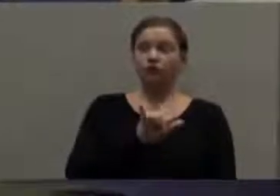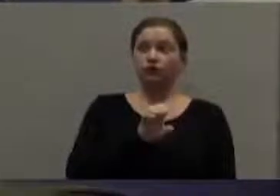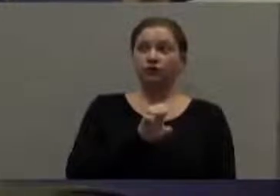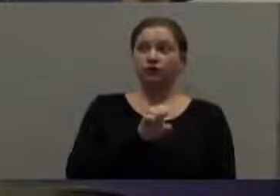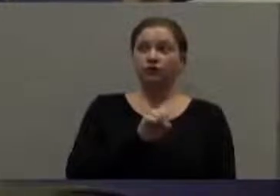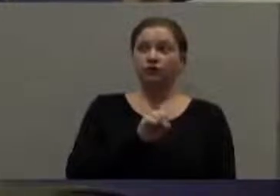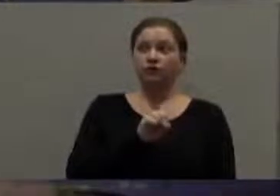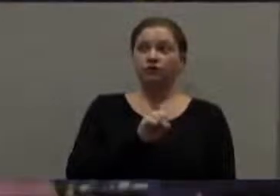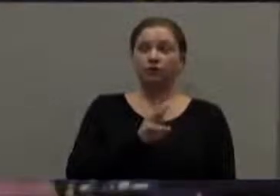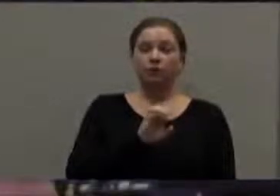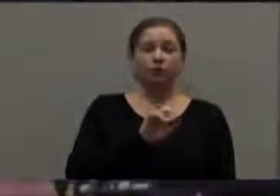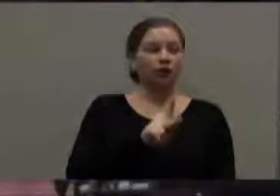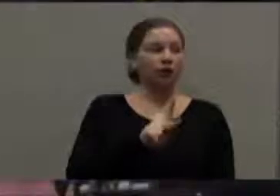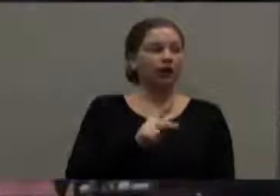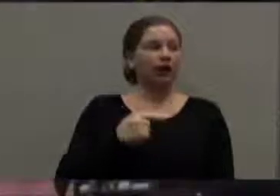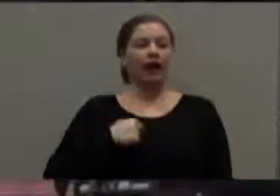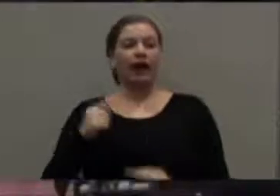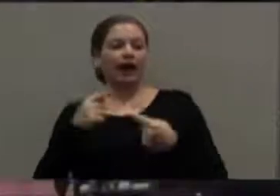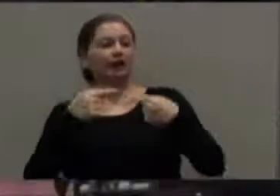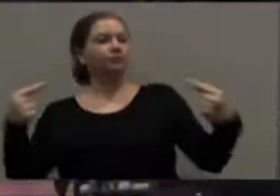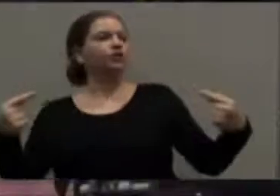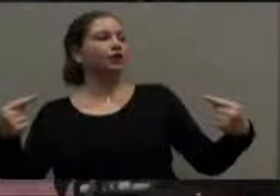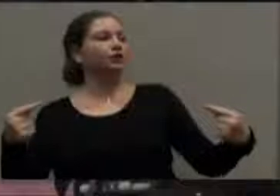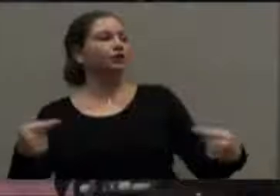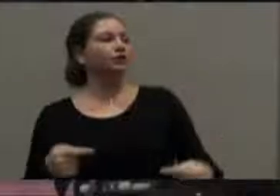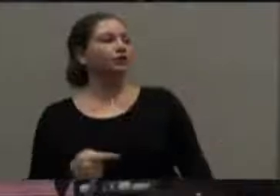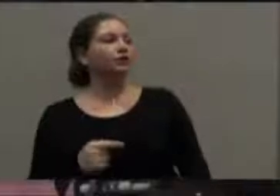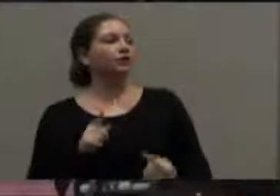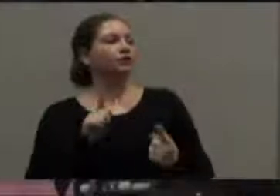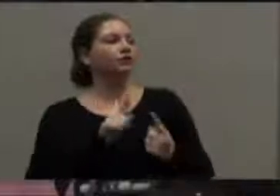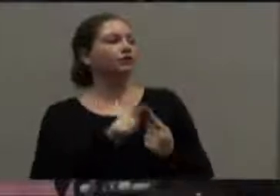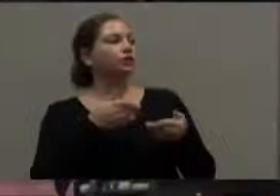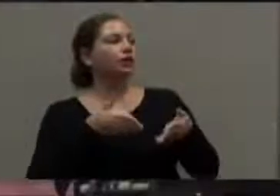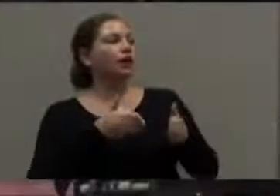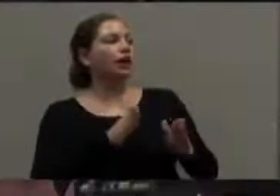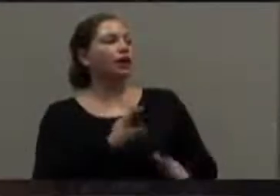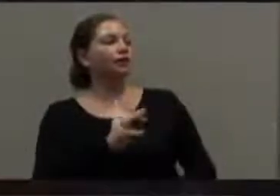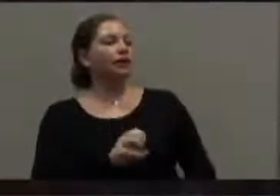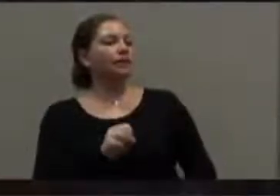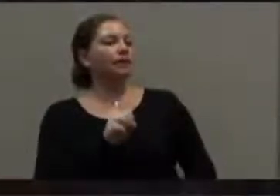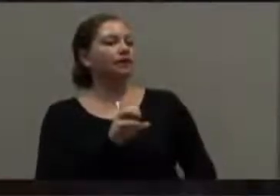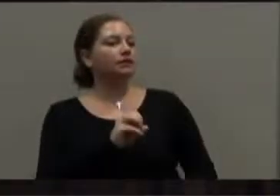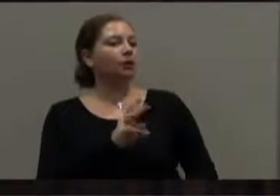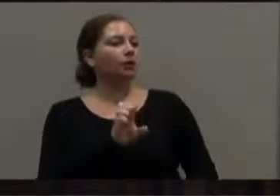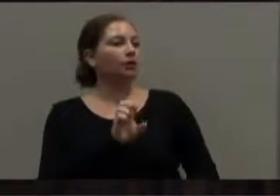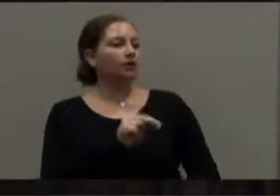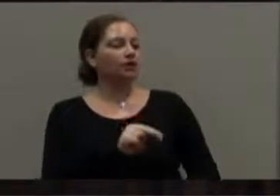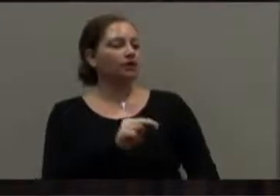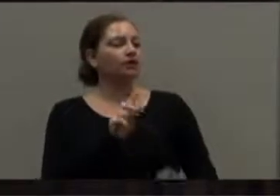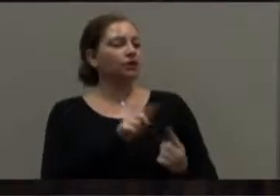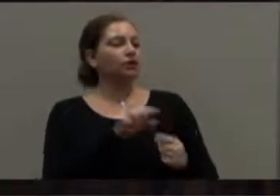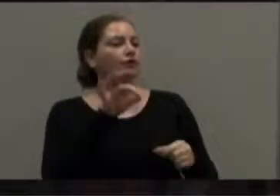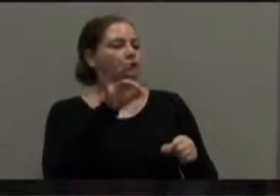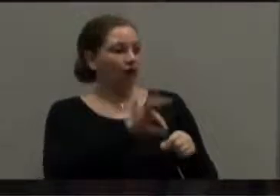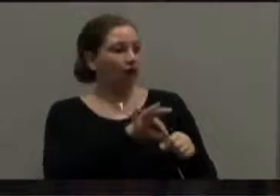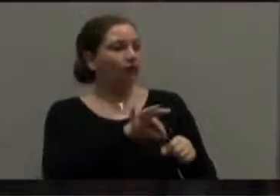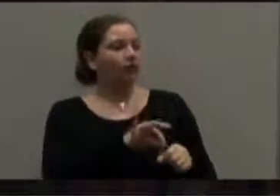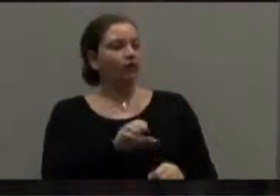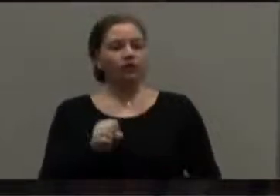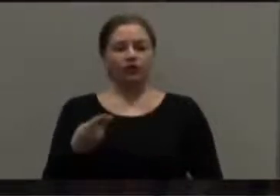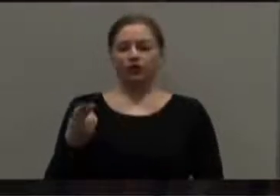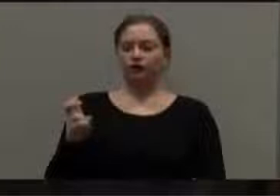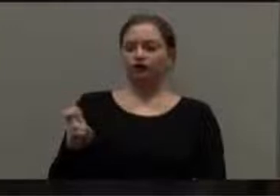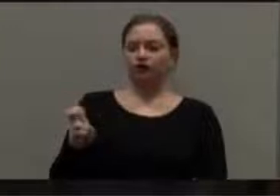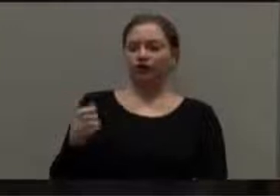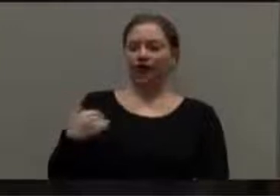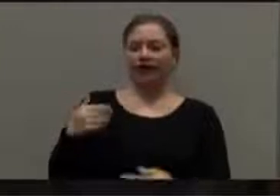object. I also object to you allowing Ms. Owen to vote. She had the